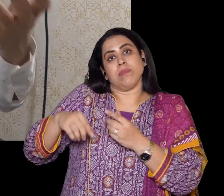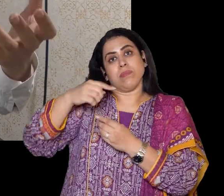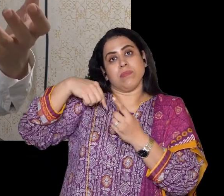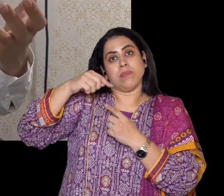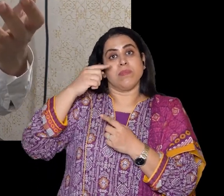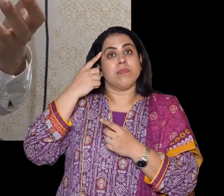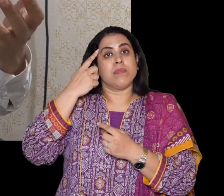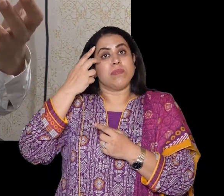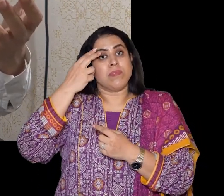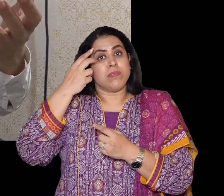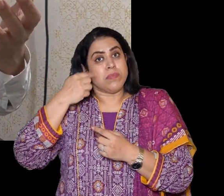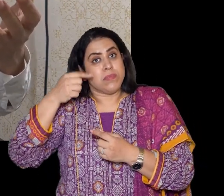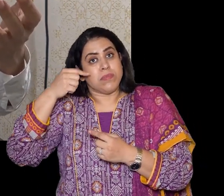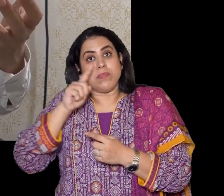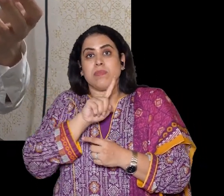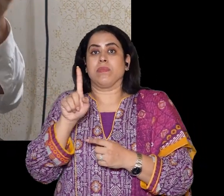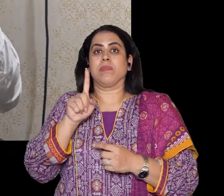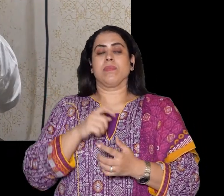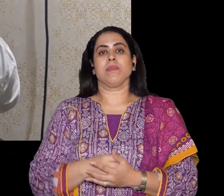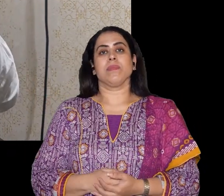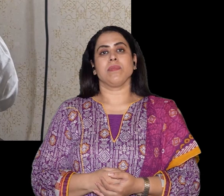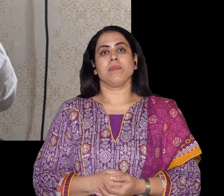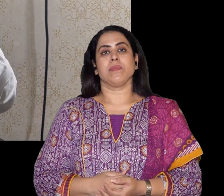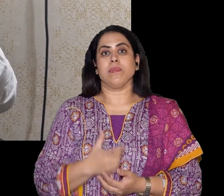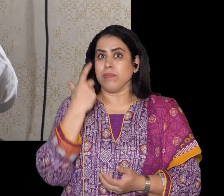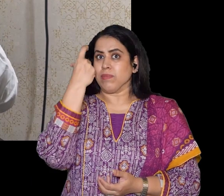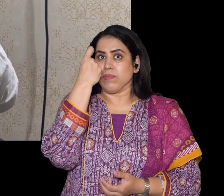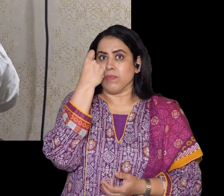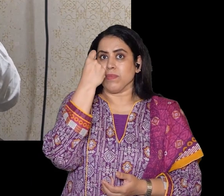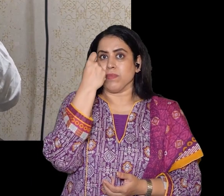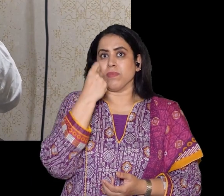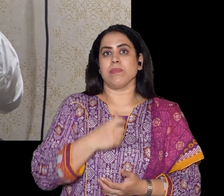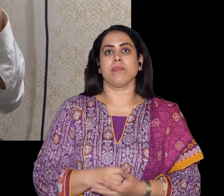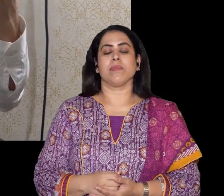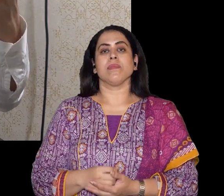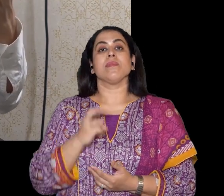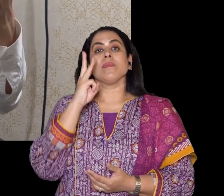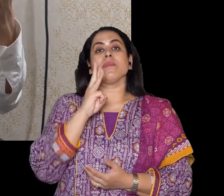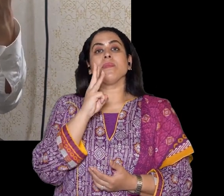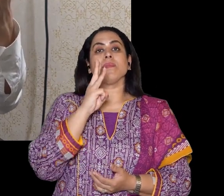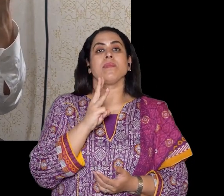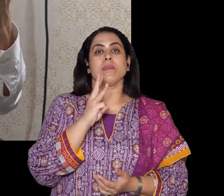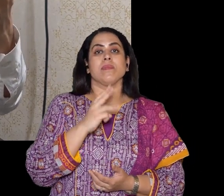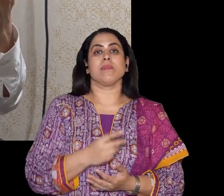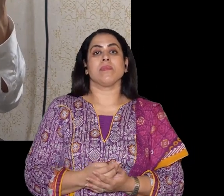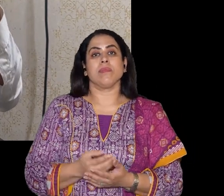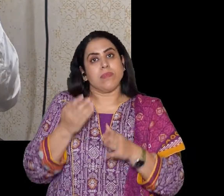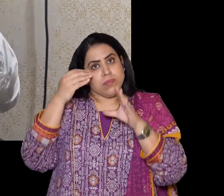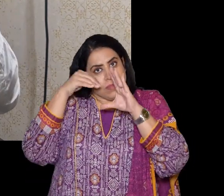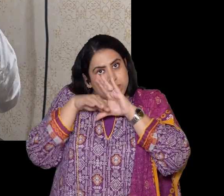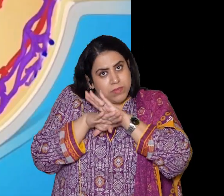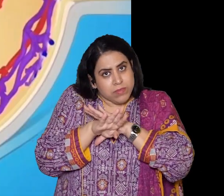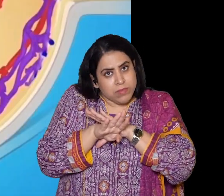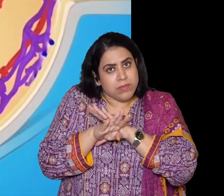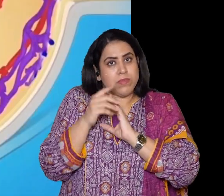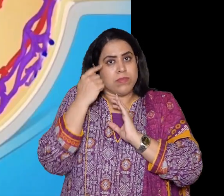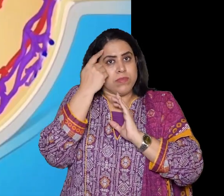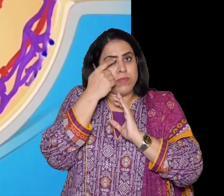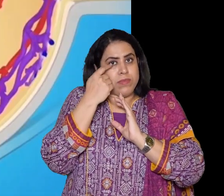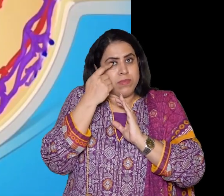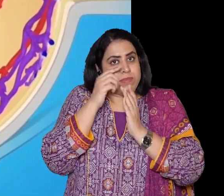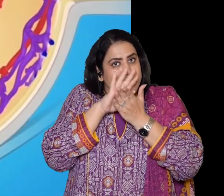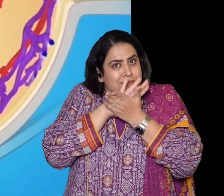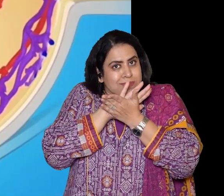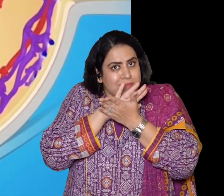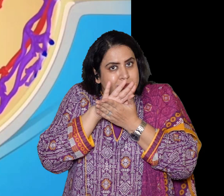the proliferation of those blood vessels by giving the injections. And the third mode of treatment is that we go inside the